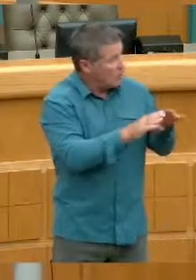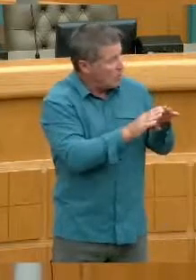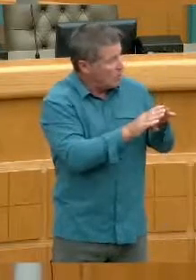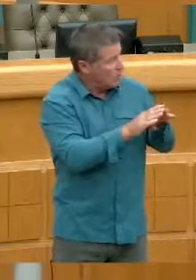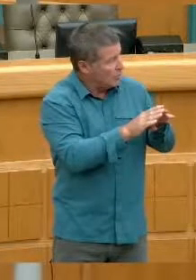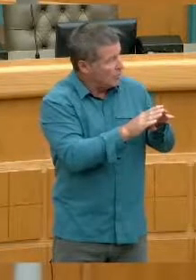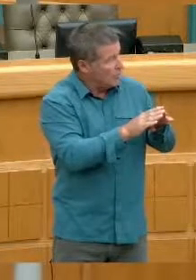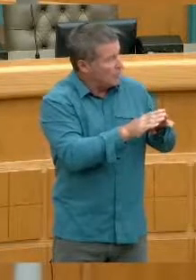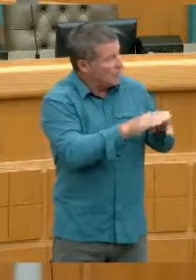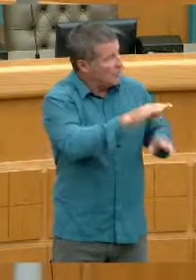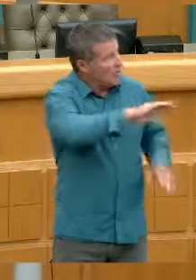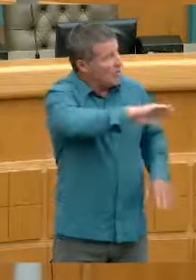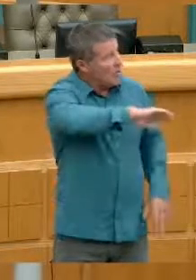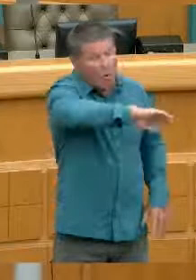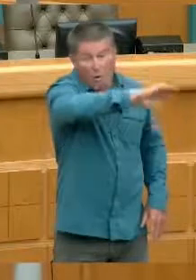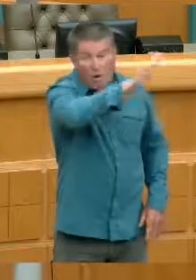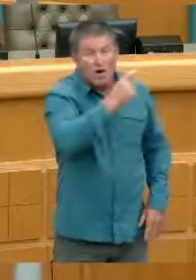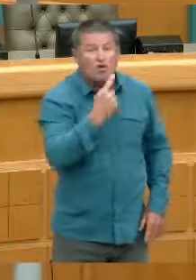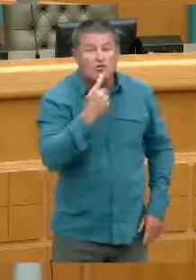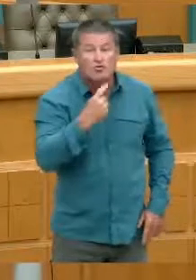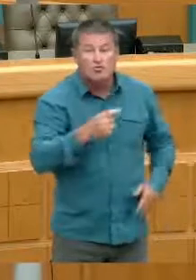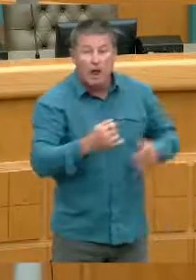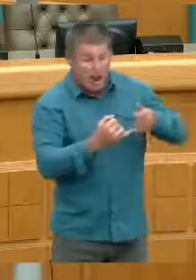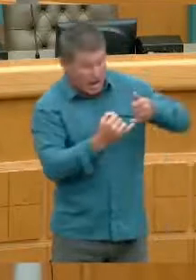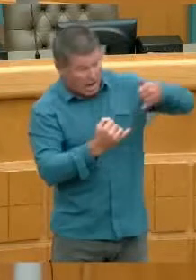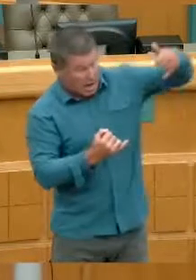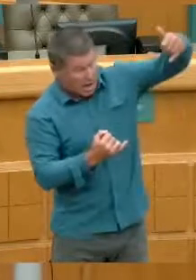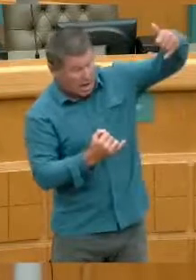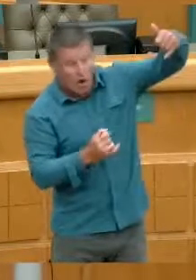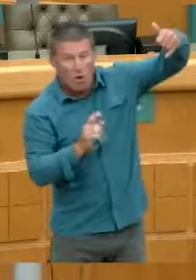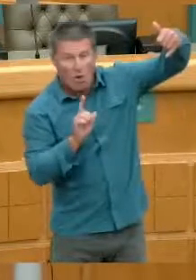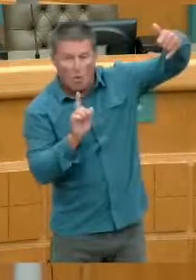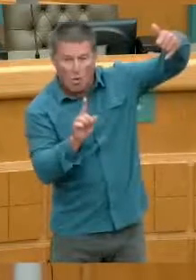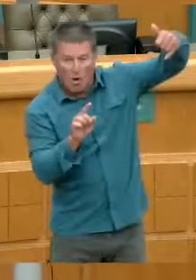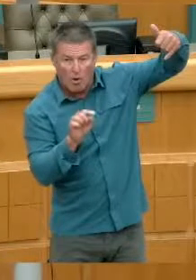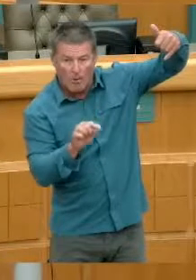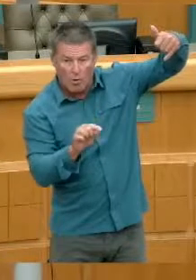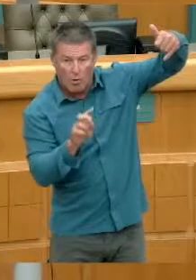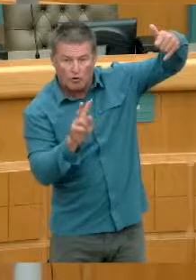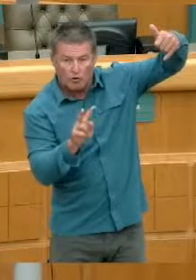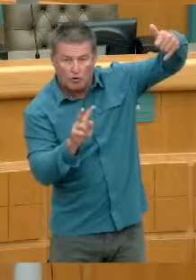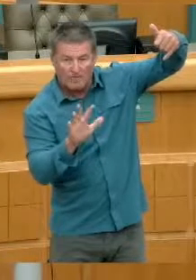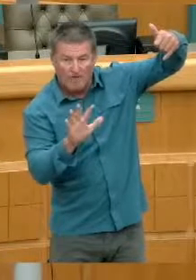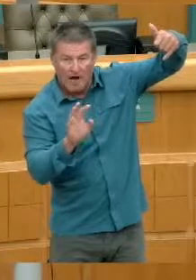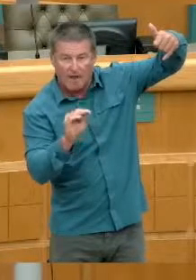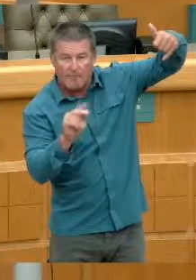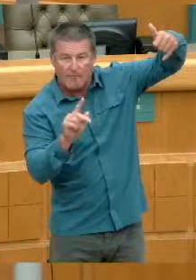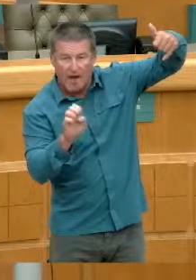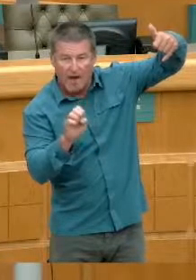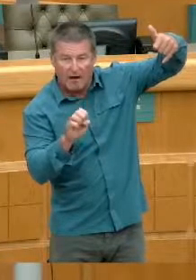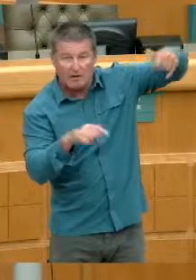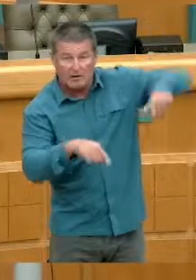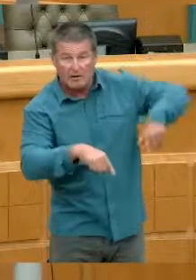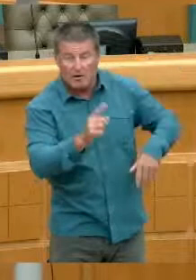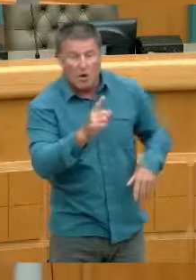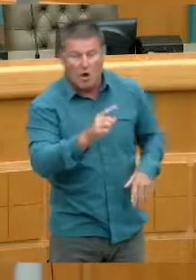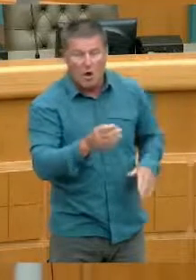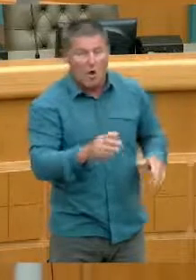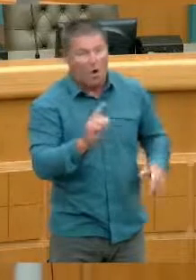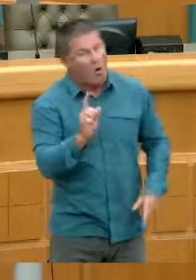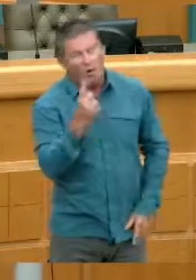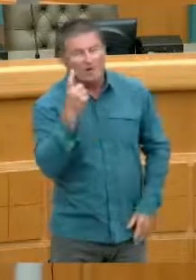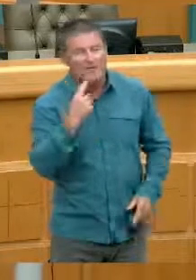this is already closed, so that whole red line is a mile, 1.25, 1 mile, 1.25 of a mile. So if you were to